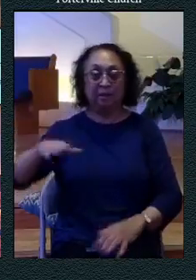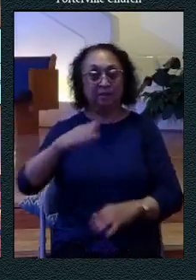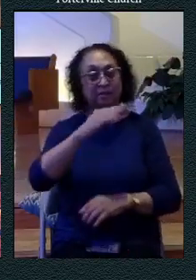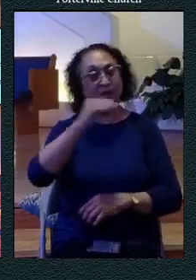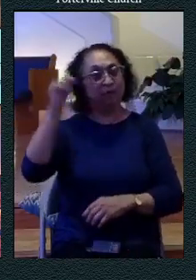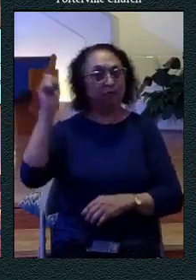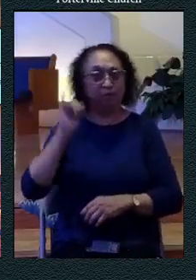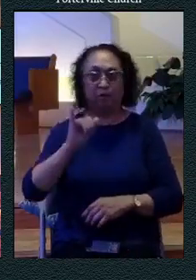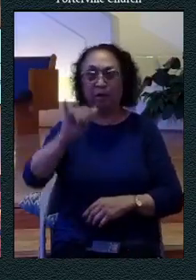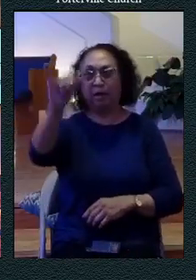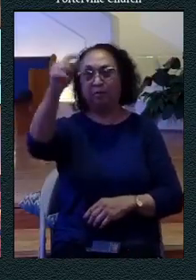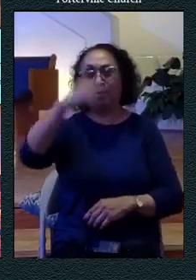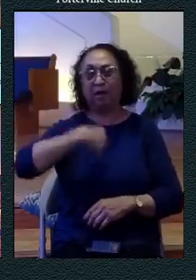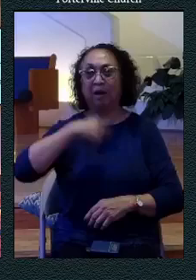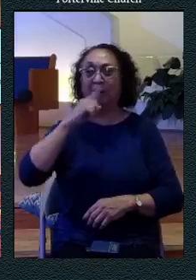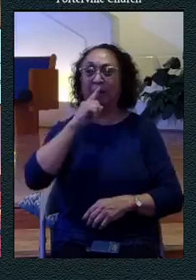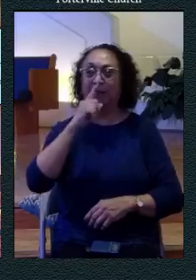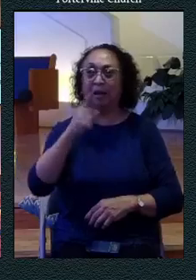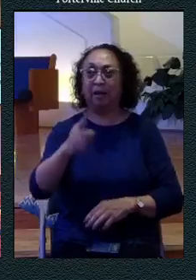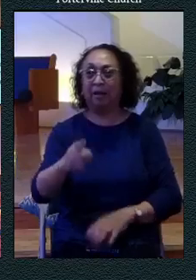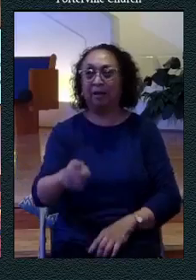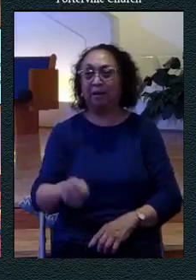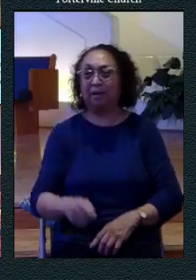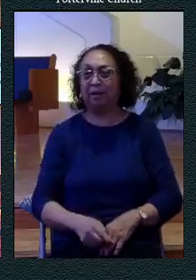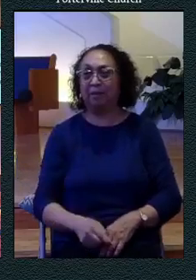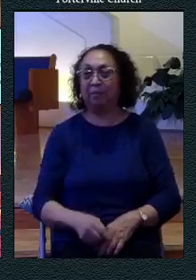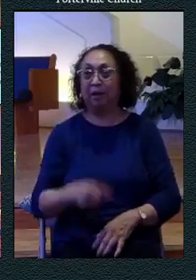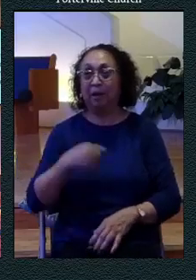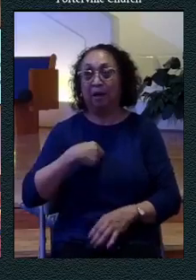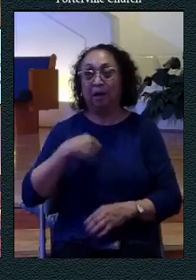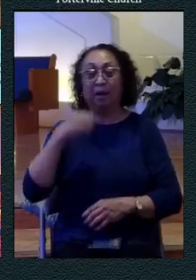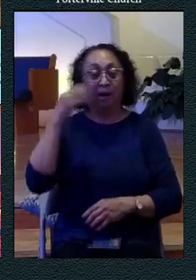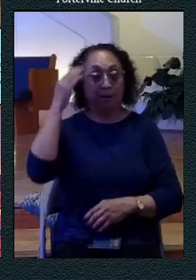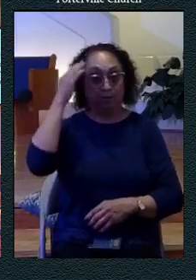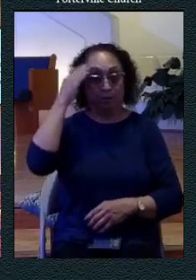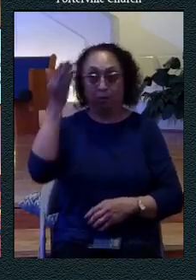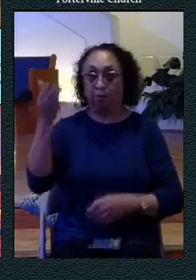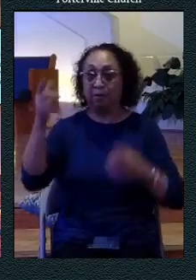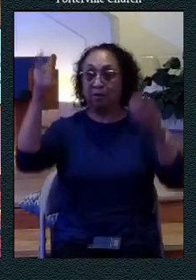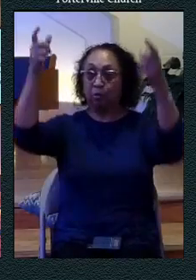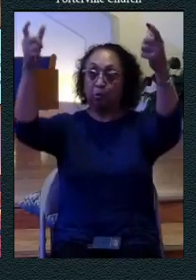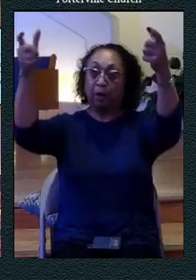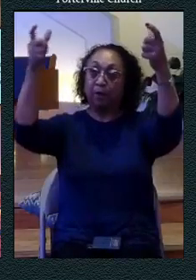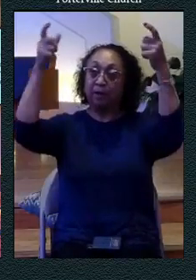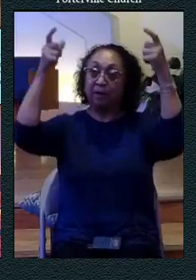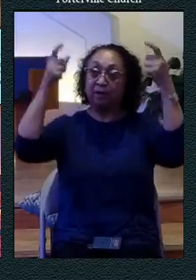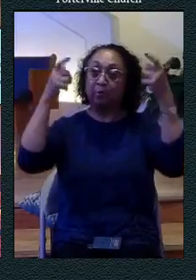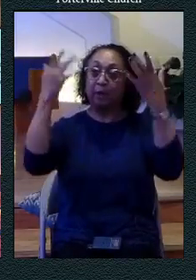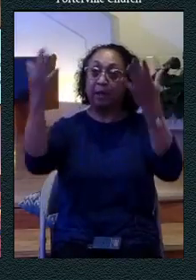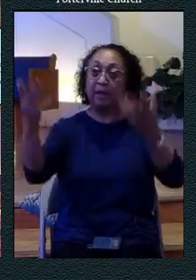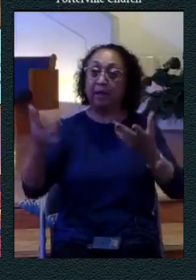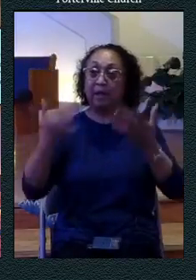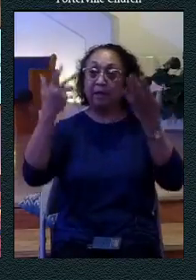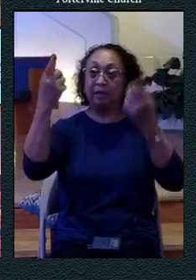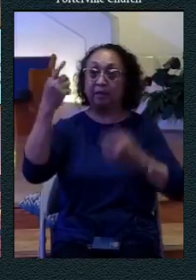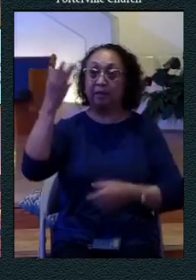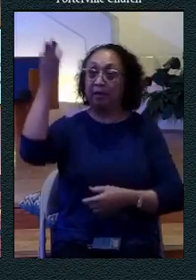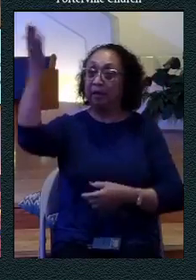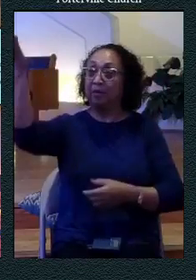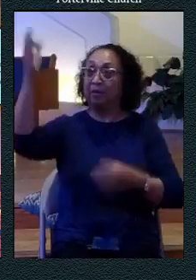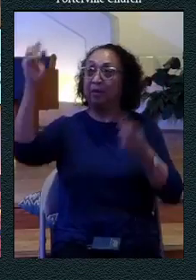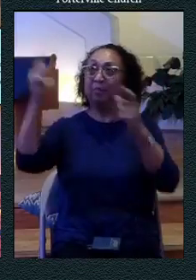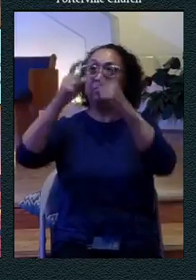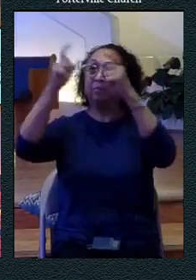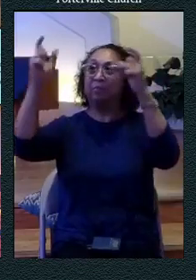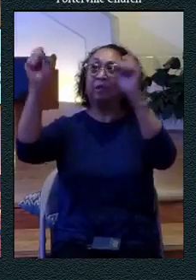redeemed, his child and forever I am. I know there's a crown that is waiting